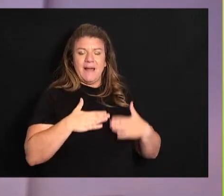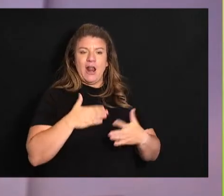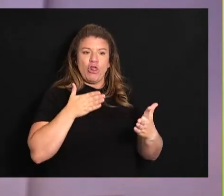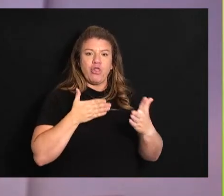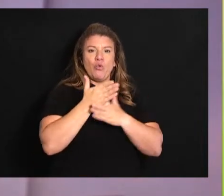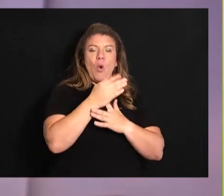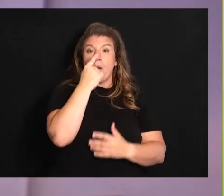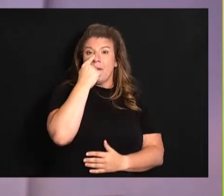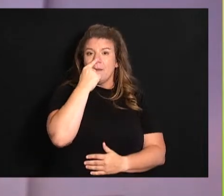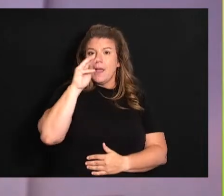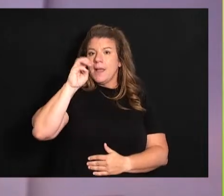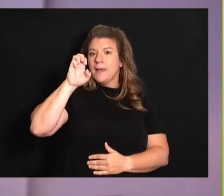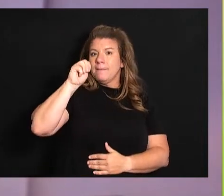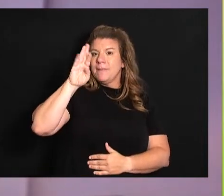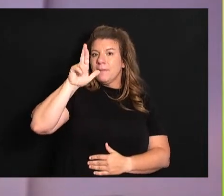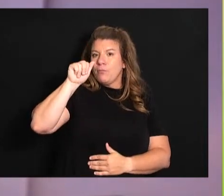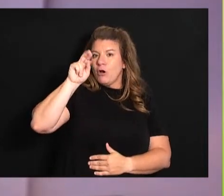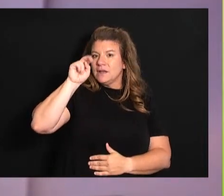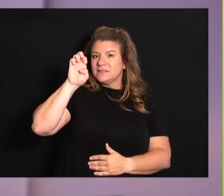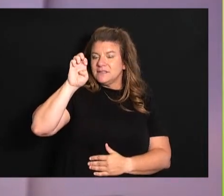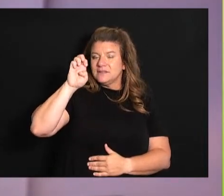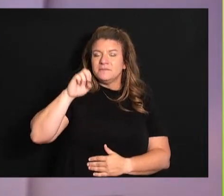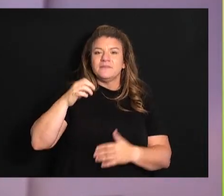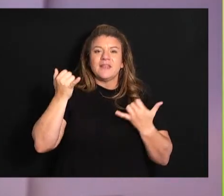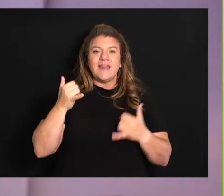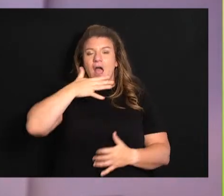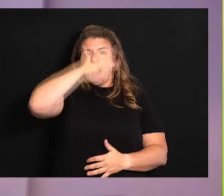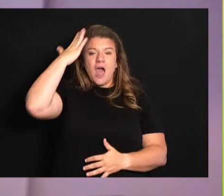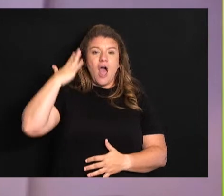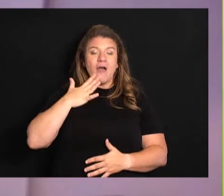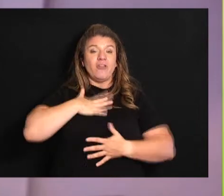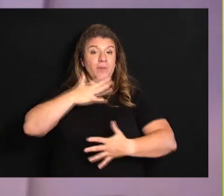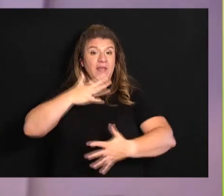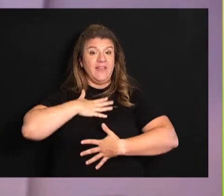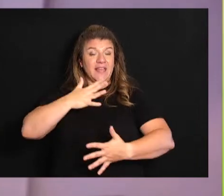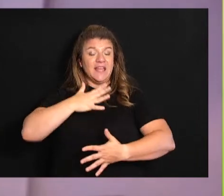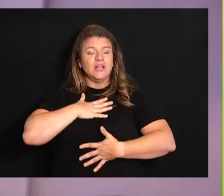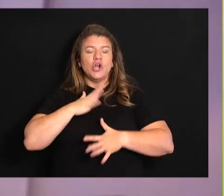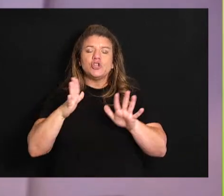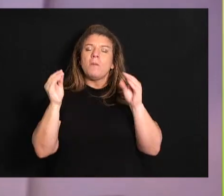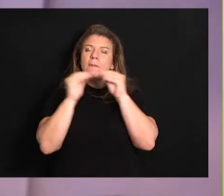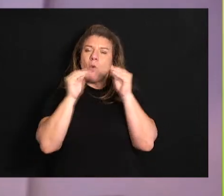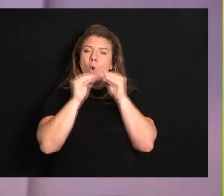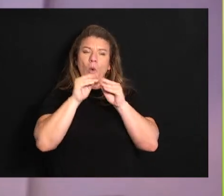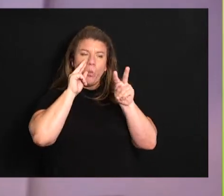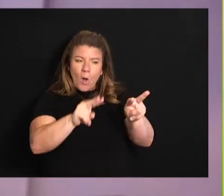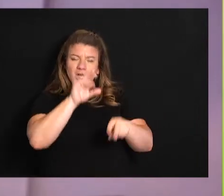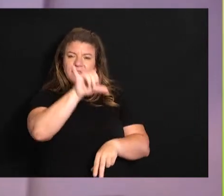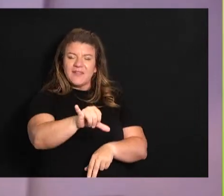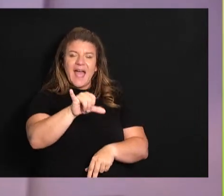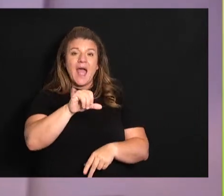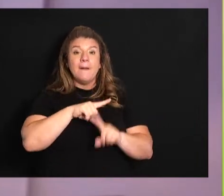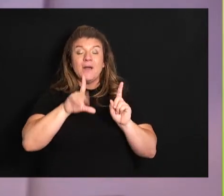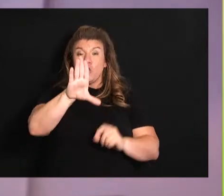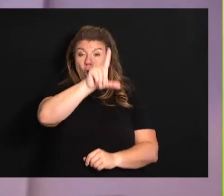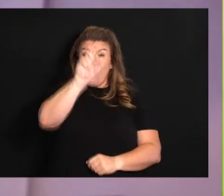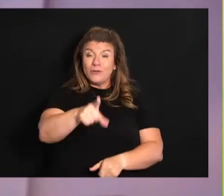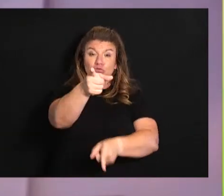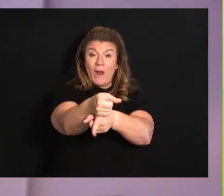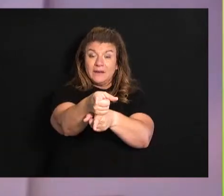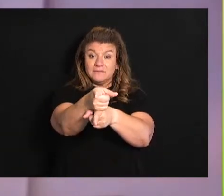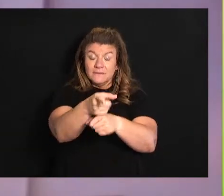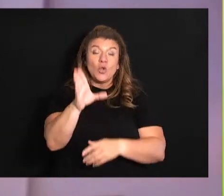our nose and mouth and upper airway. So more to follow, but I think your question's correct. We